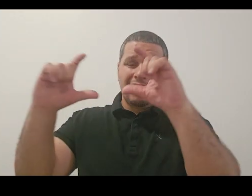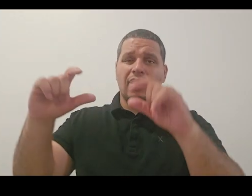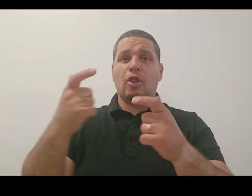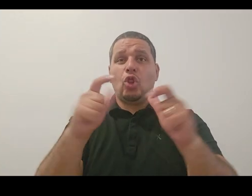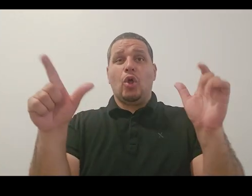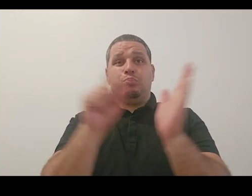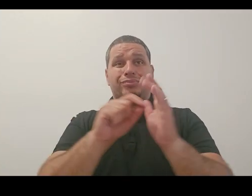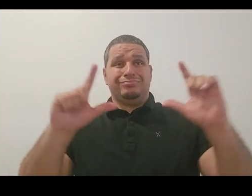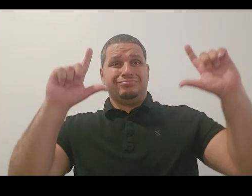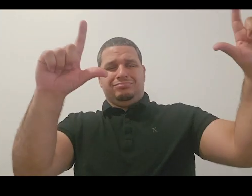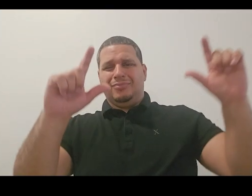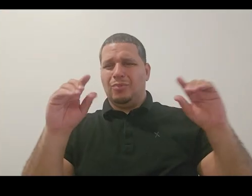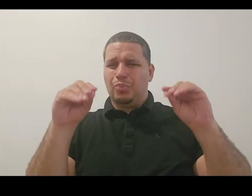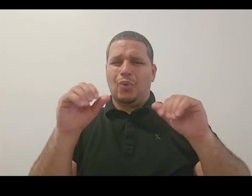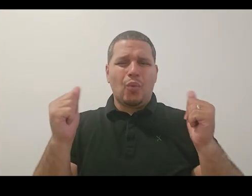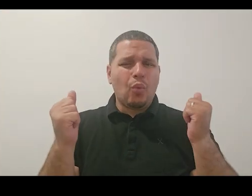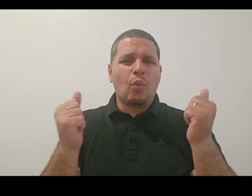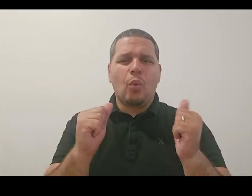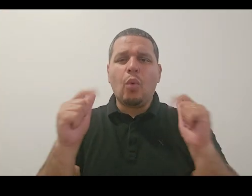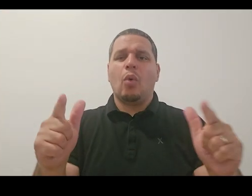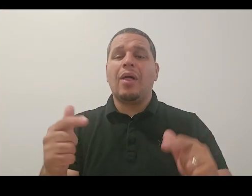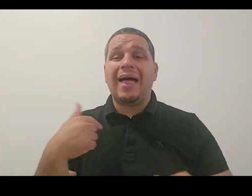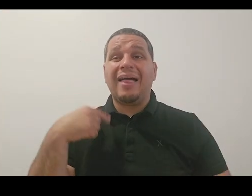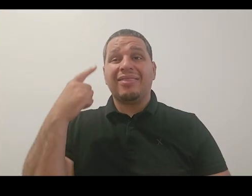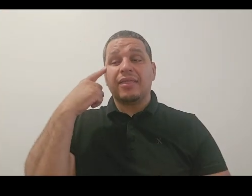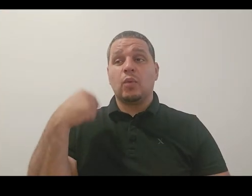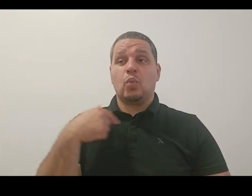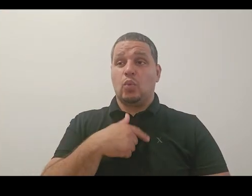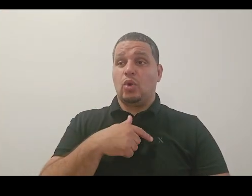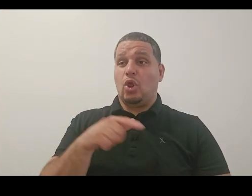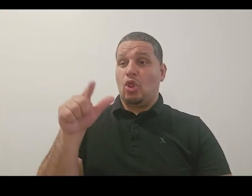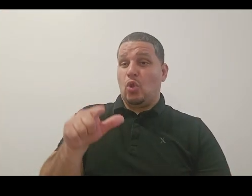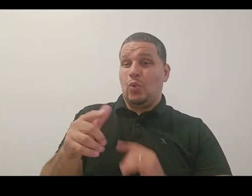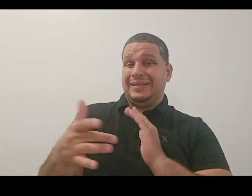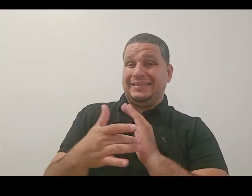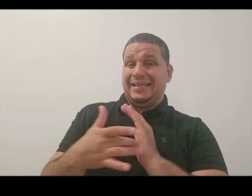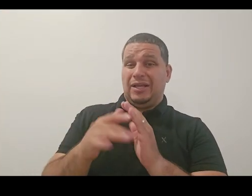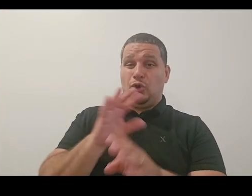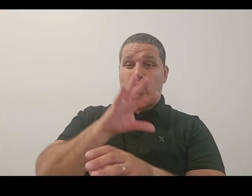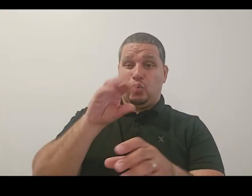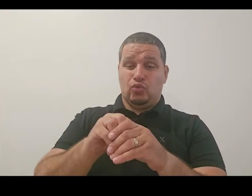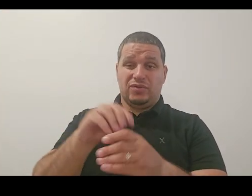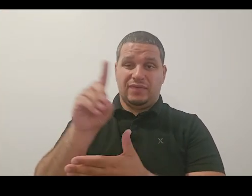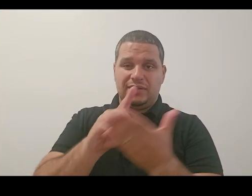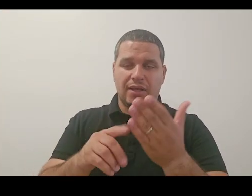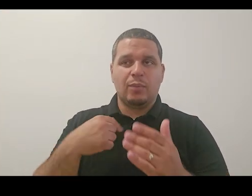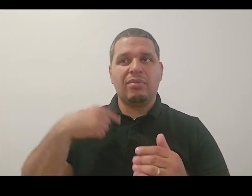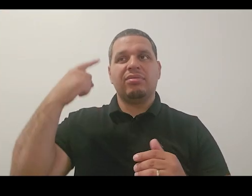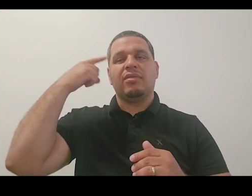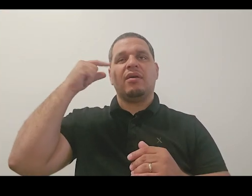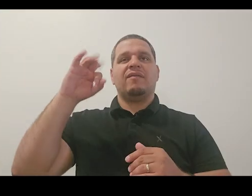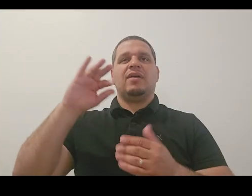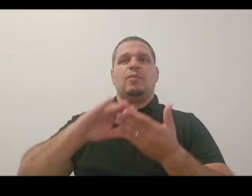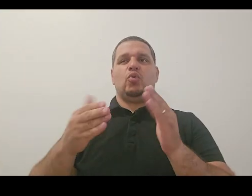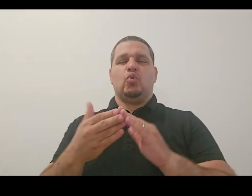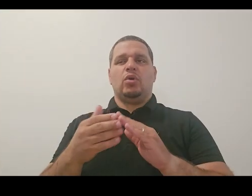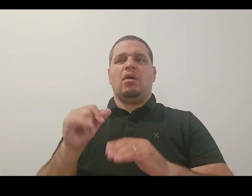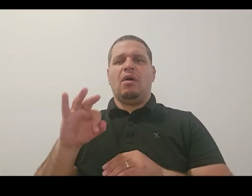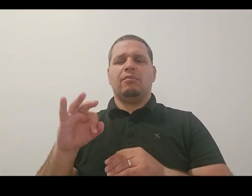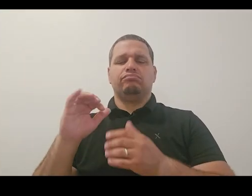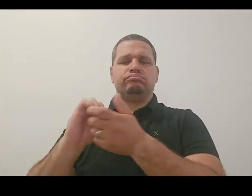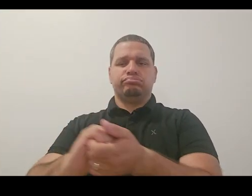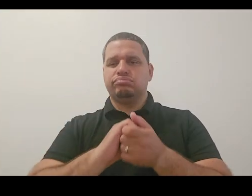signage there. Put the large print signage there. And when I think about more low-tech inclusive design, thinking about communities